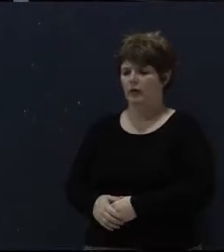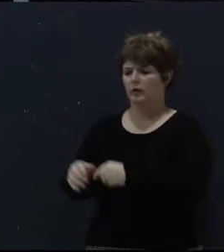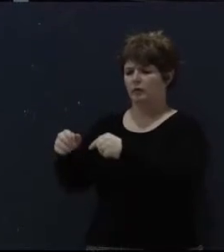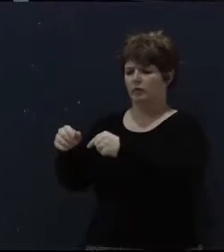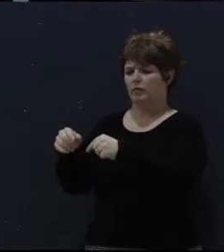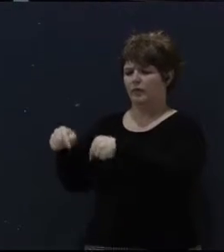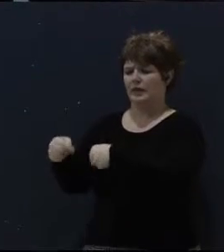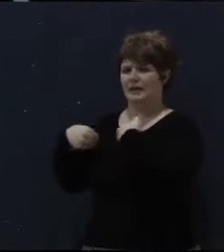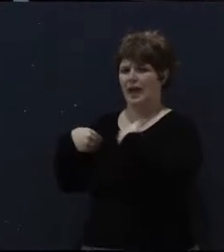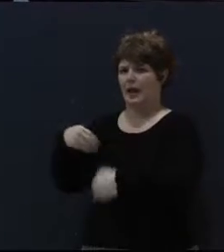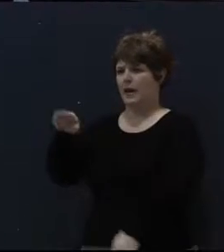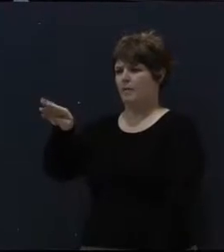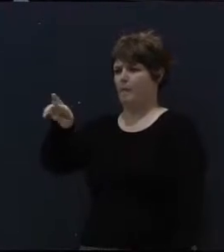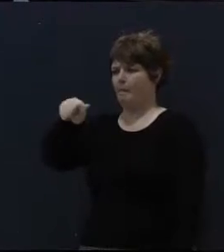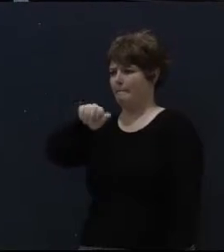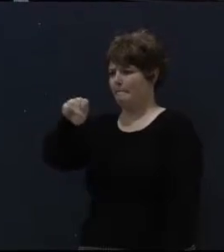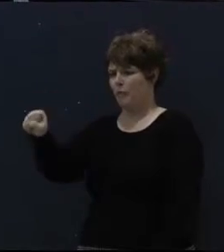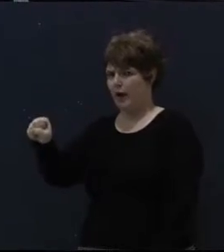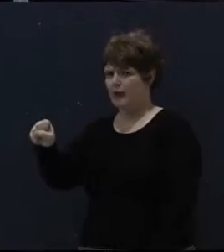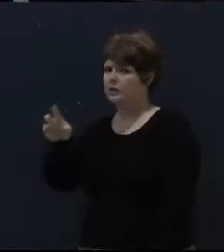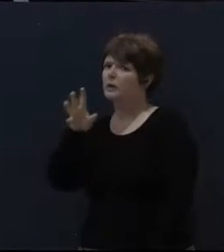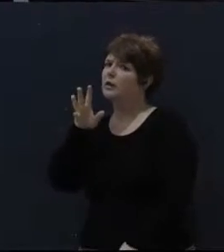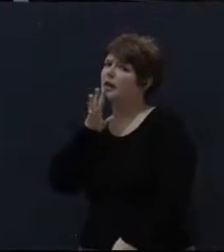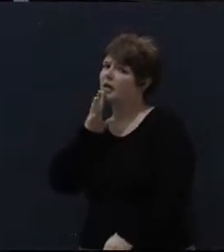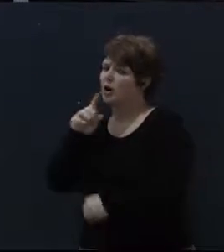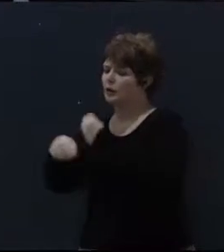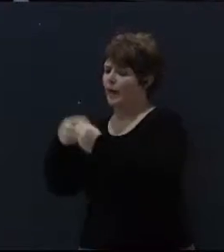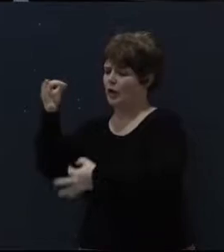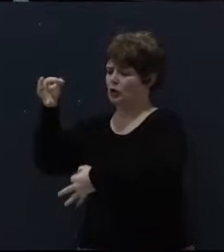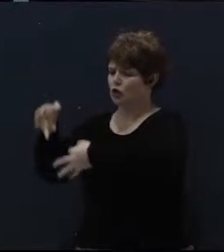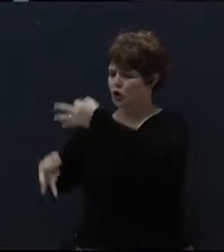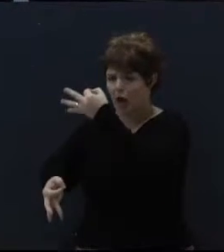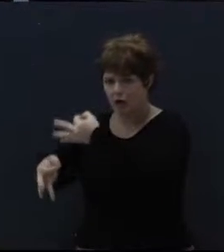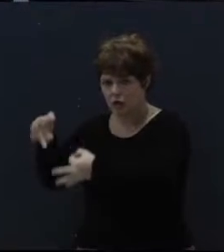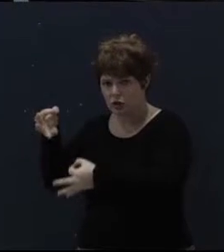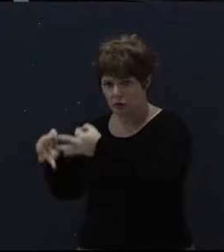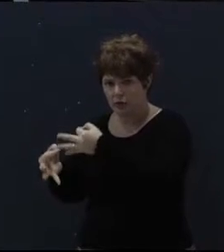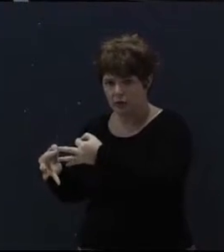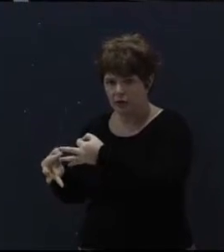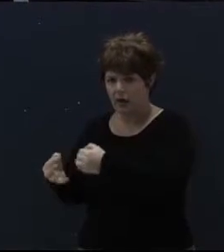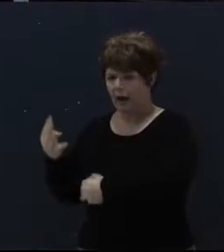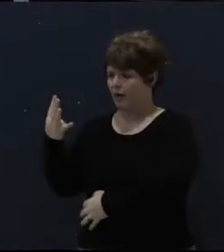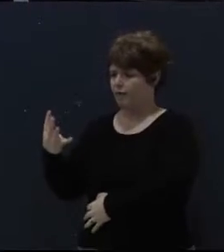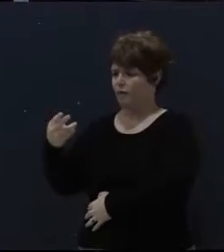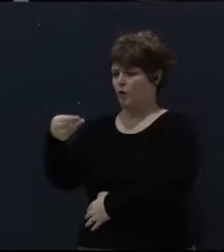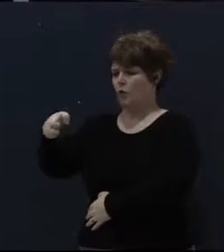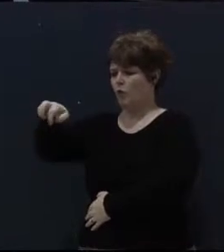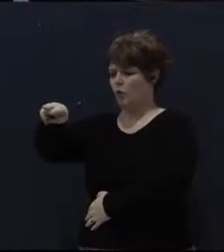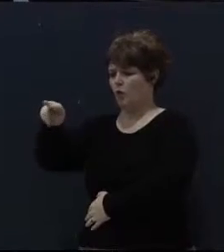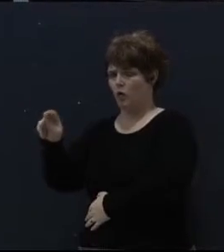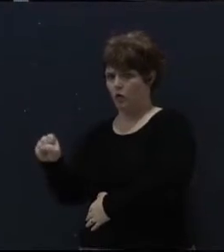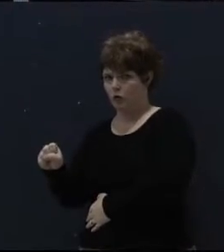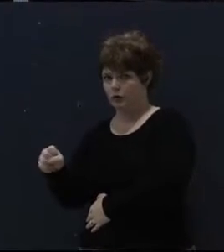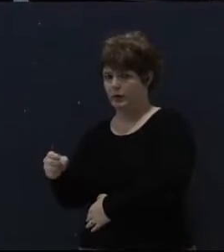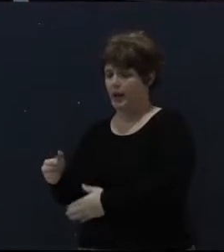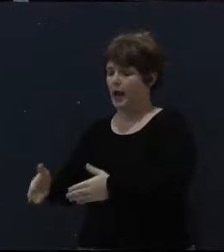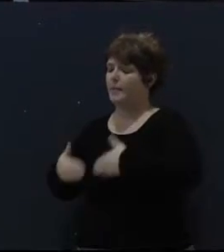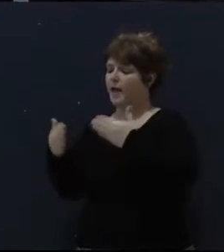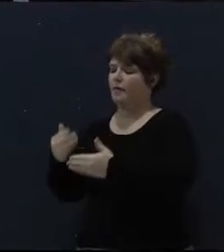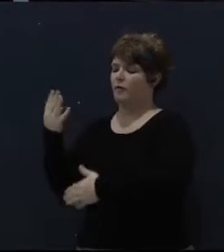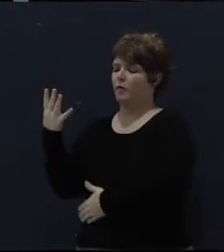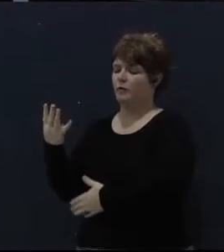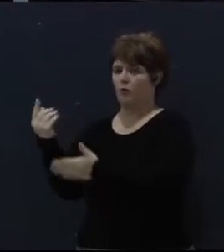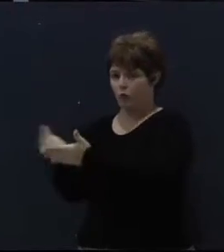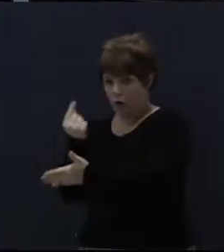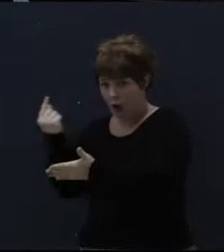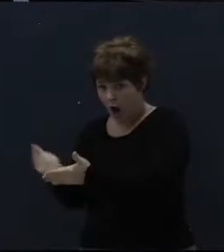brass. Brass speaks of judgment. I also had four horns. I'm glad for the four gospels. And by